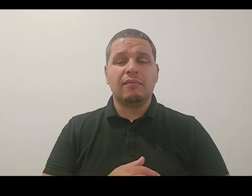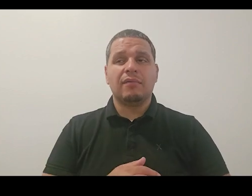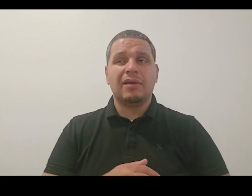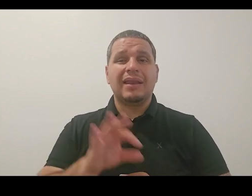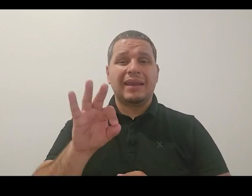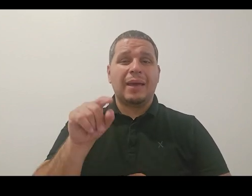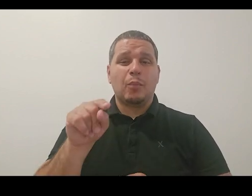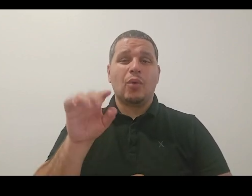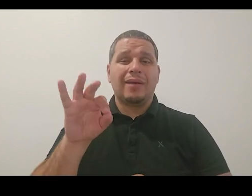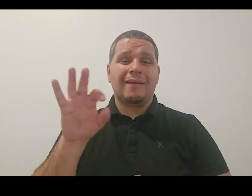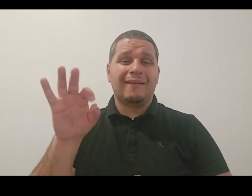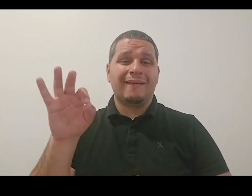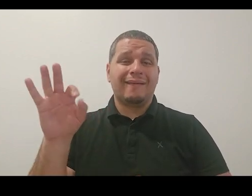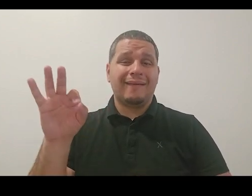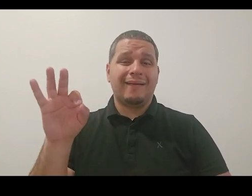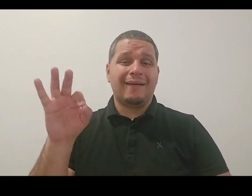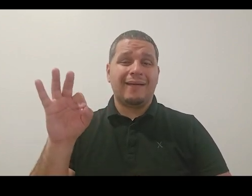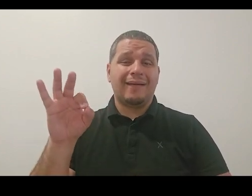More than likely,